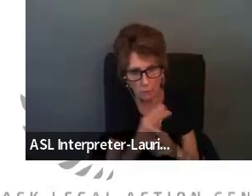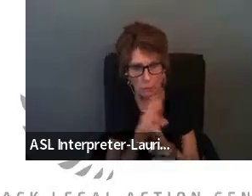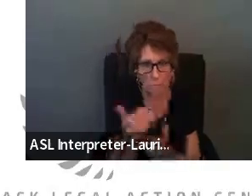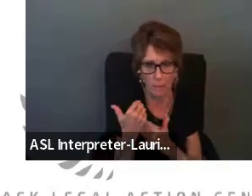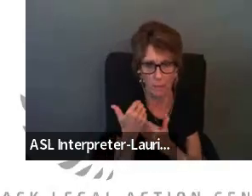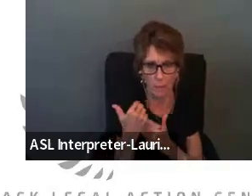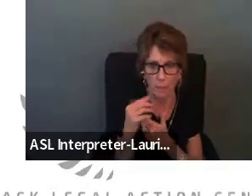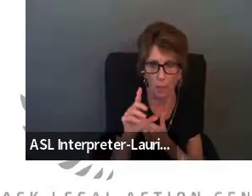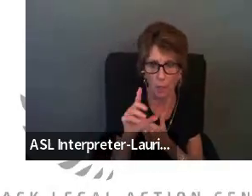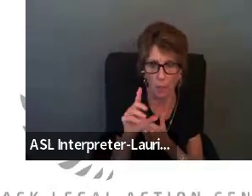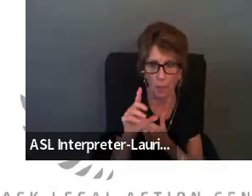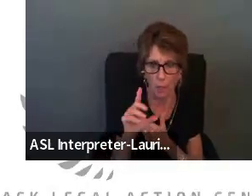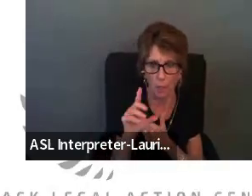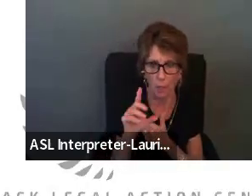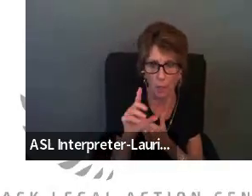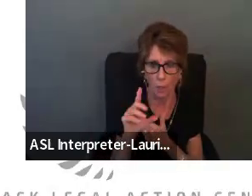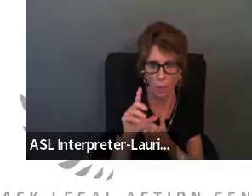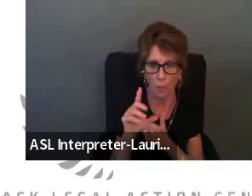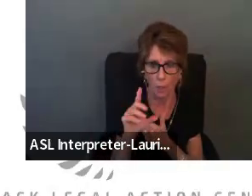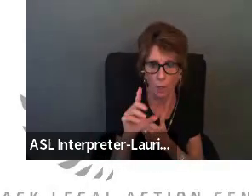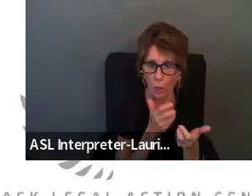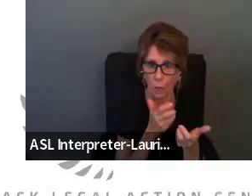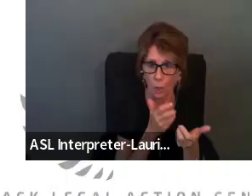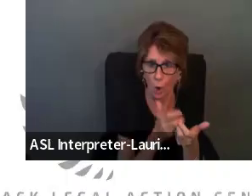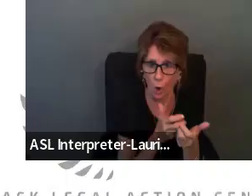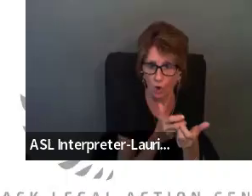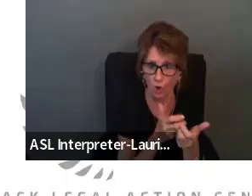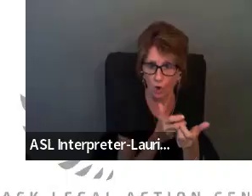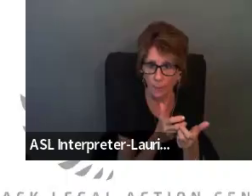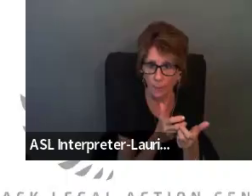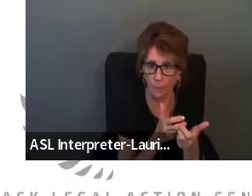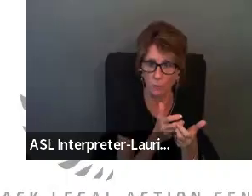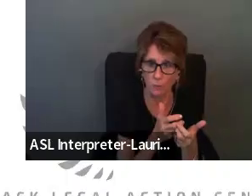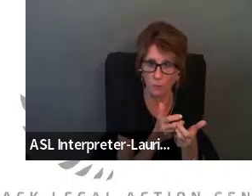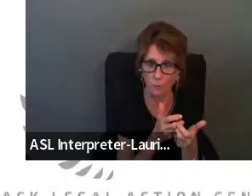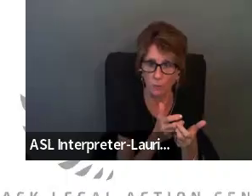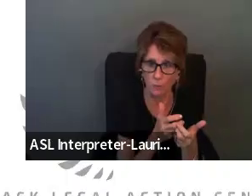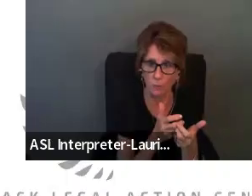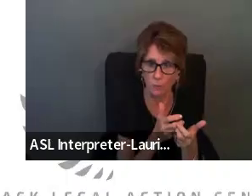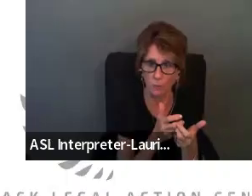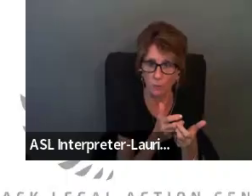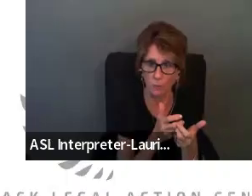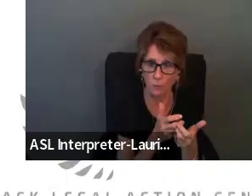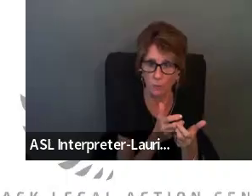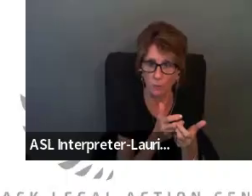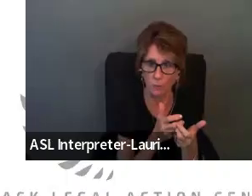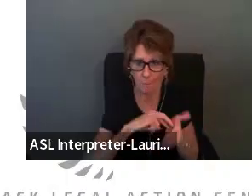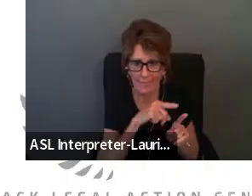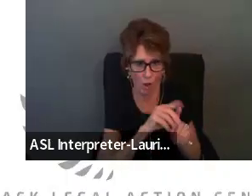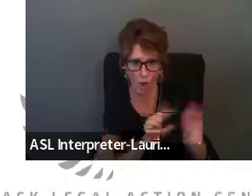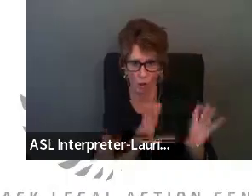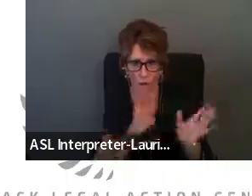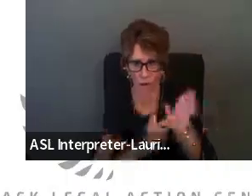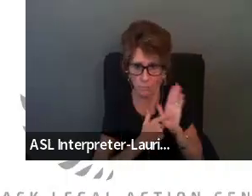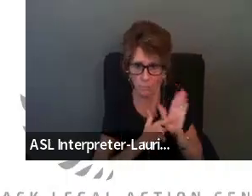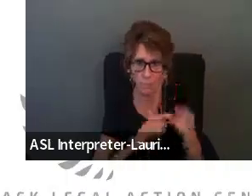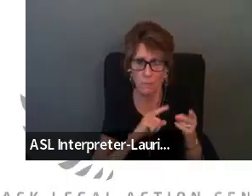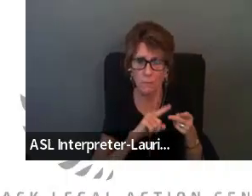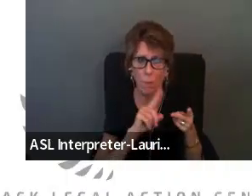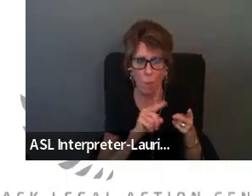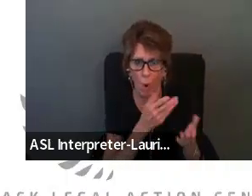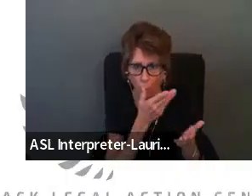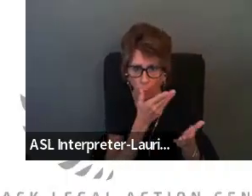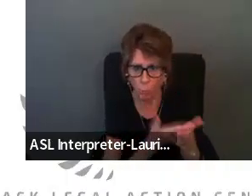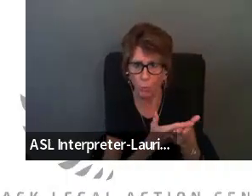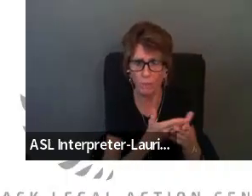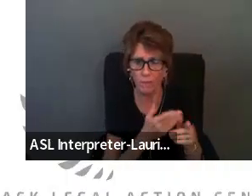arises because the need is obvious or has been proven, or I have given you sufficient information to